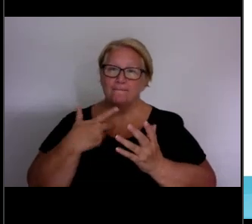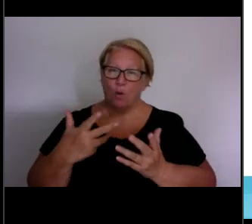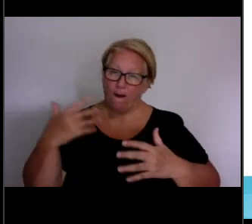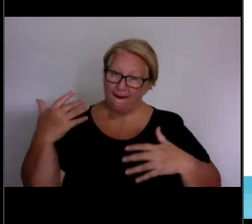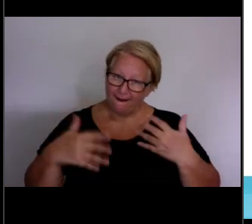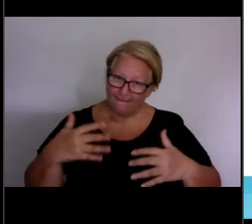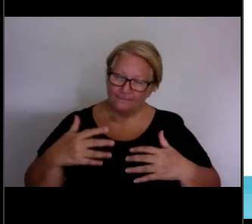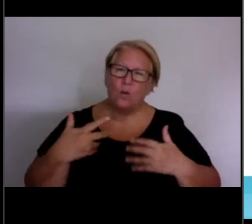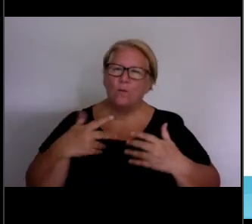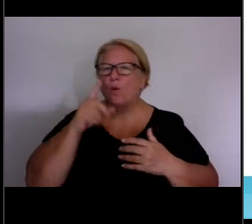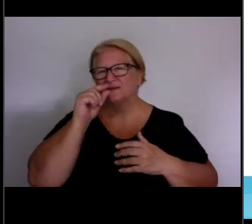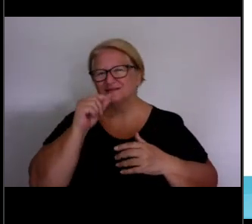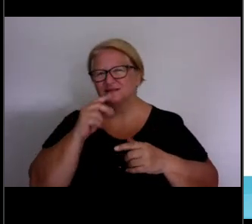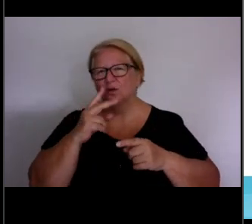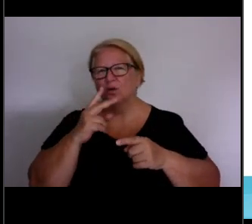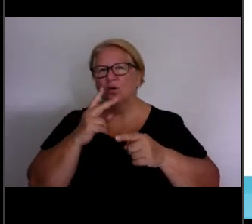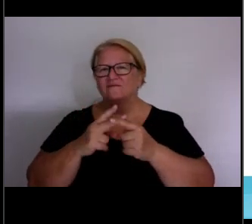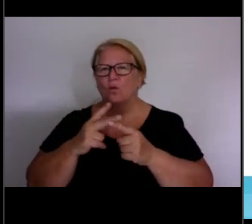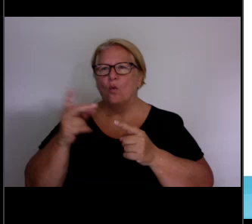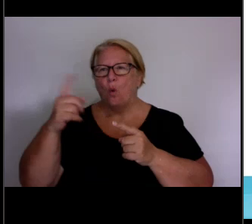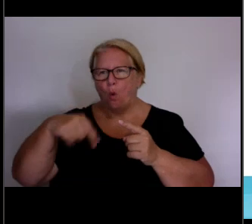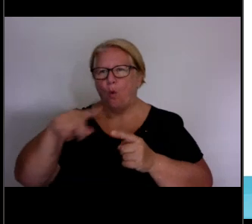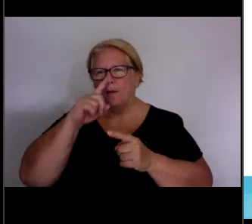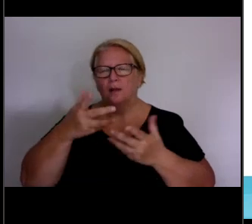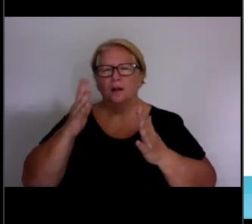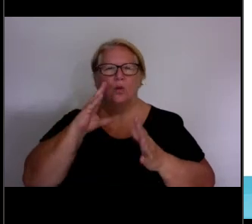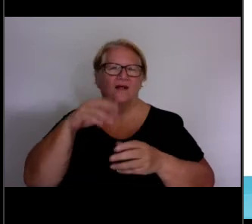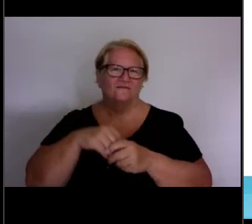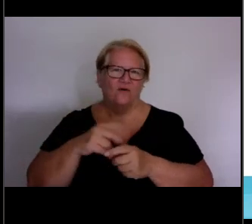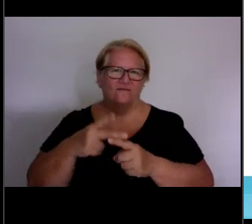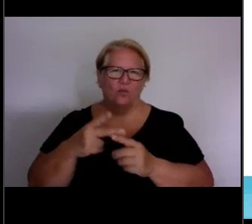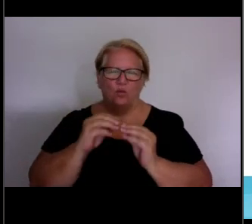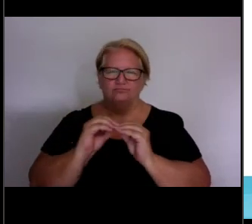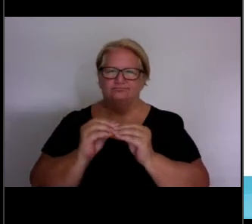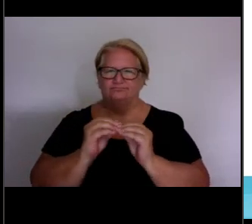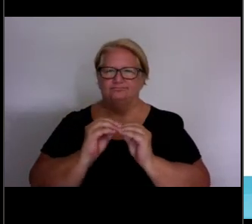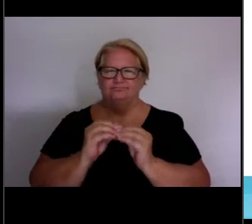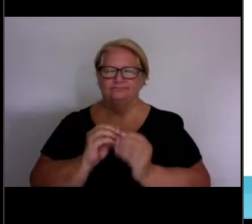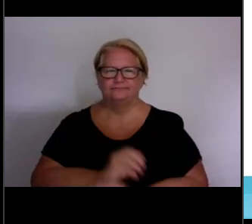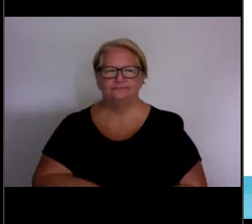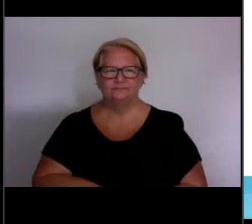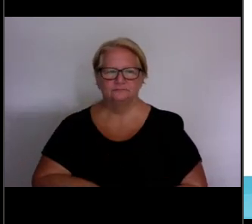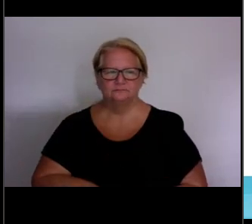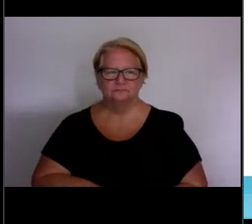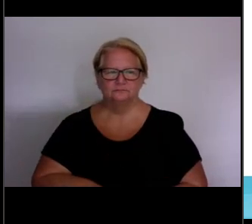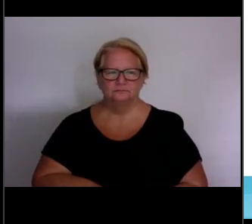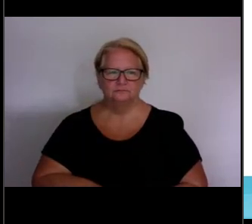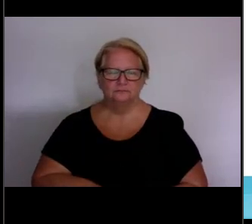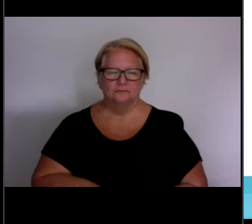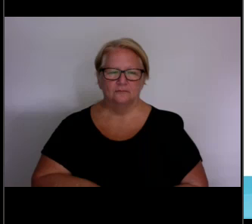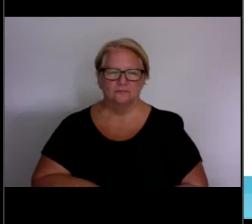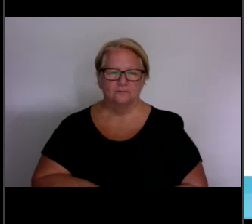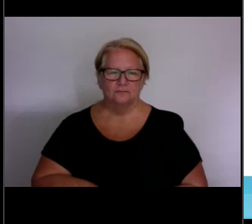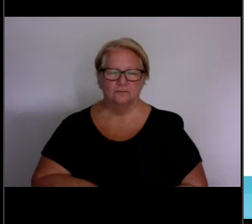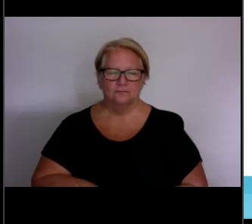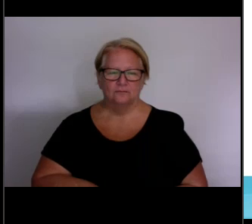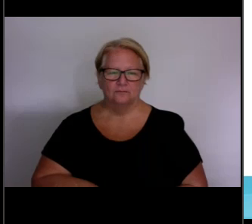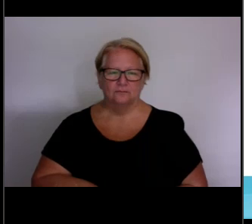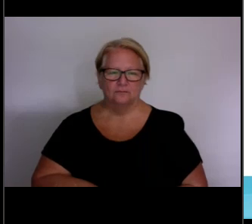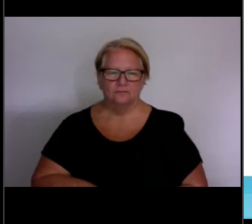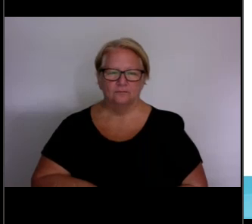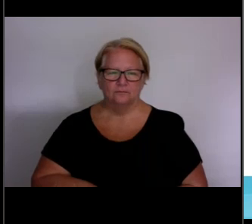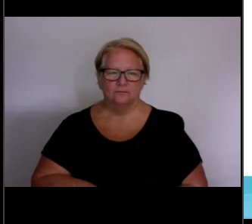for reparations to be made. The other ingredient is that the defendant's willing to take steps